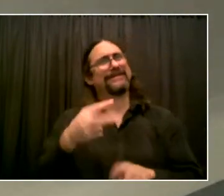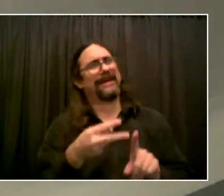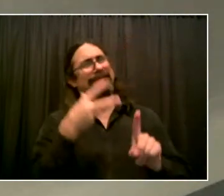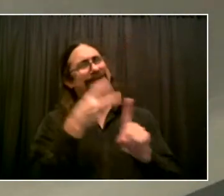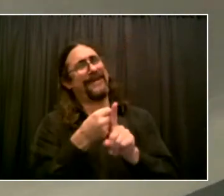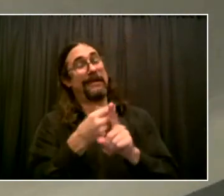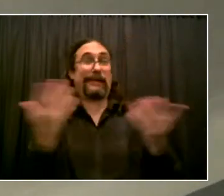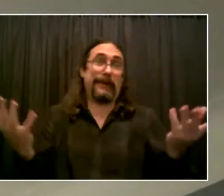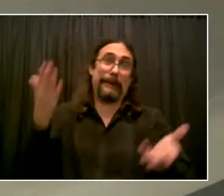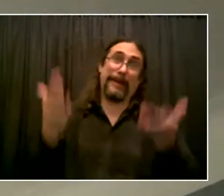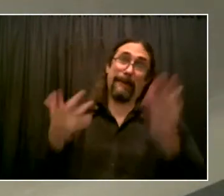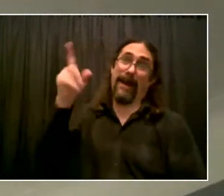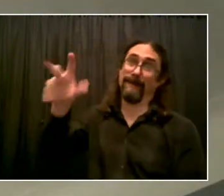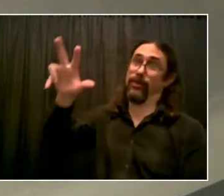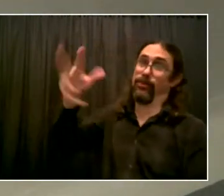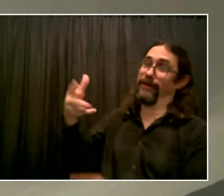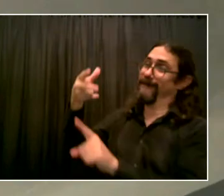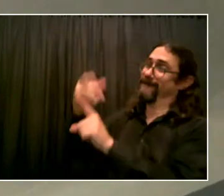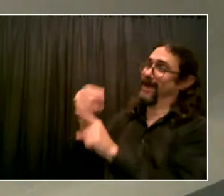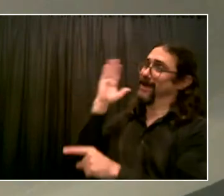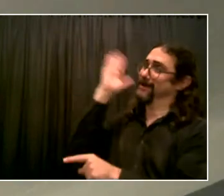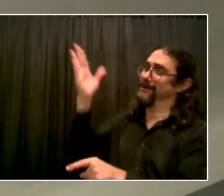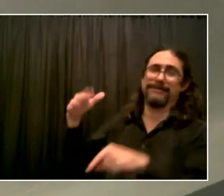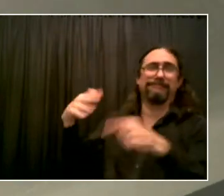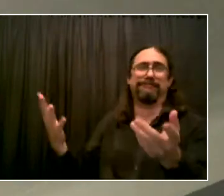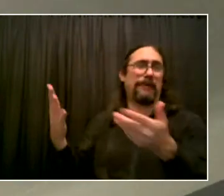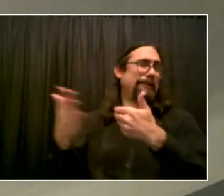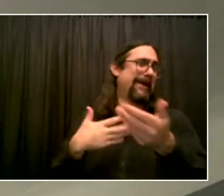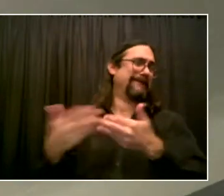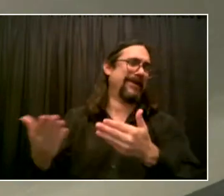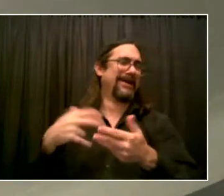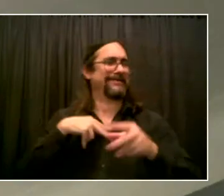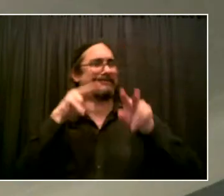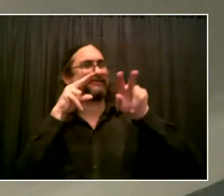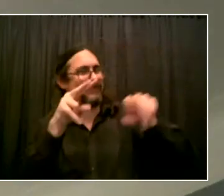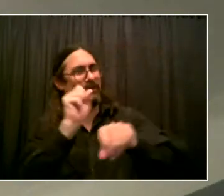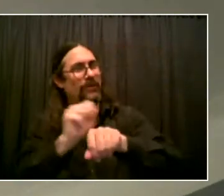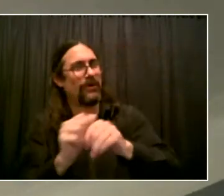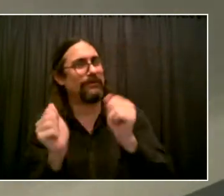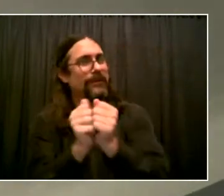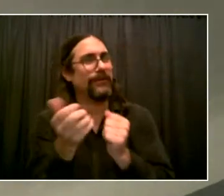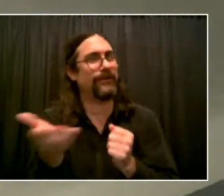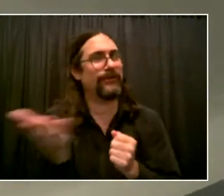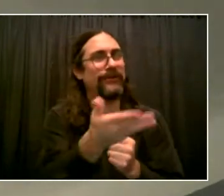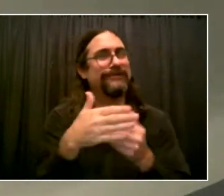efforts where you have vaccination